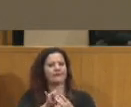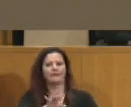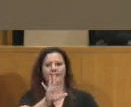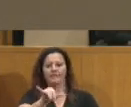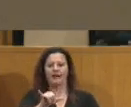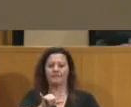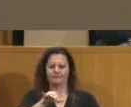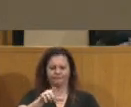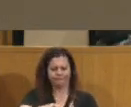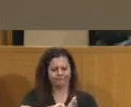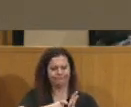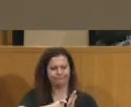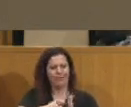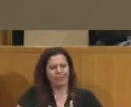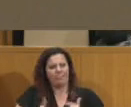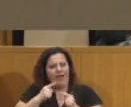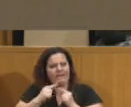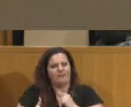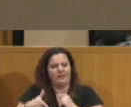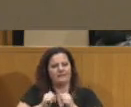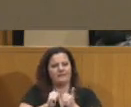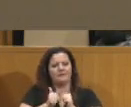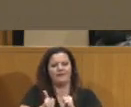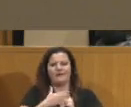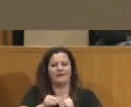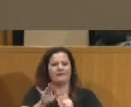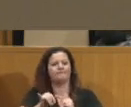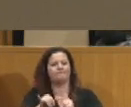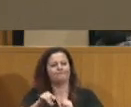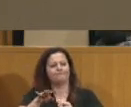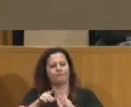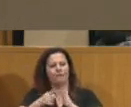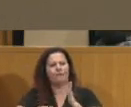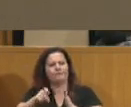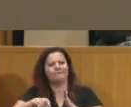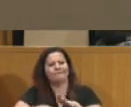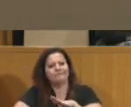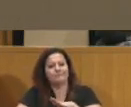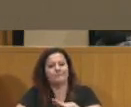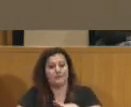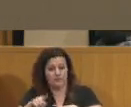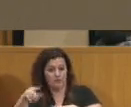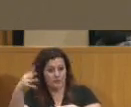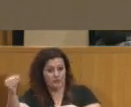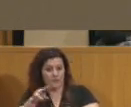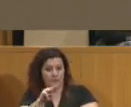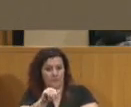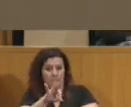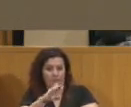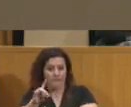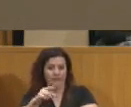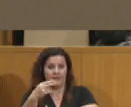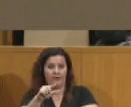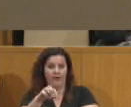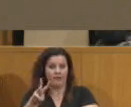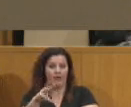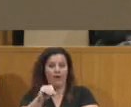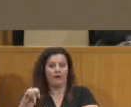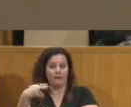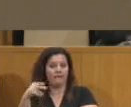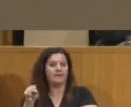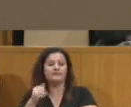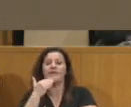team anyone could ask for, I thank you for your commitment. I see Tiffany Tichy here in the audience. Sam Smith was here earlier, and